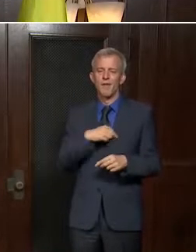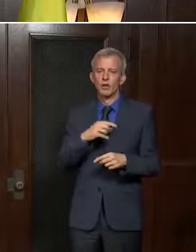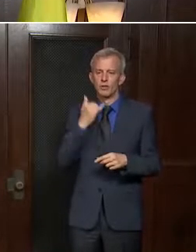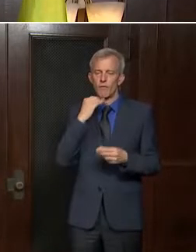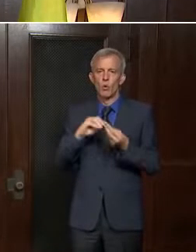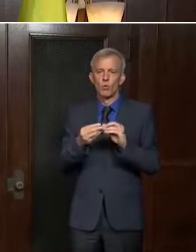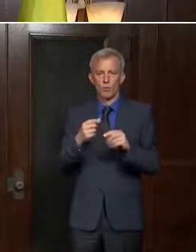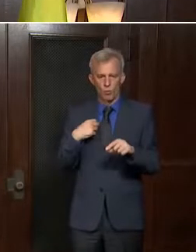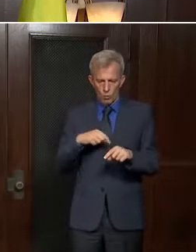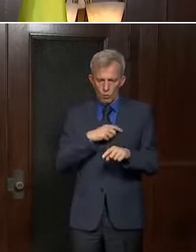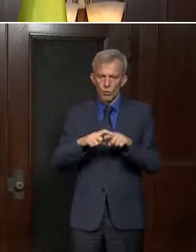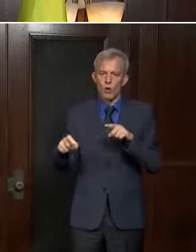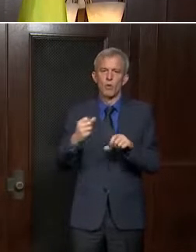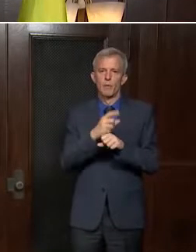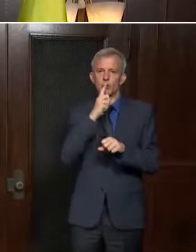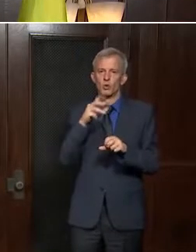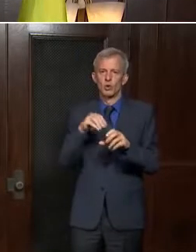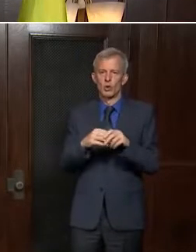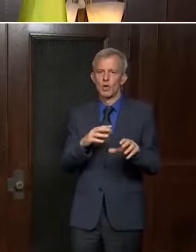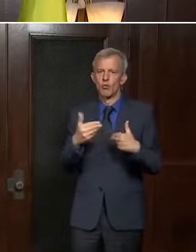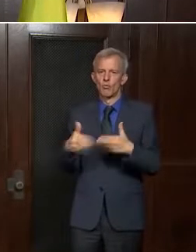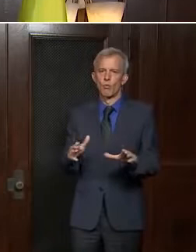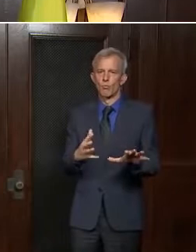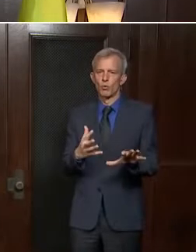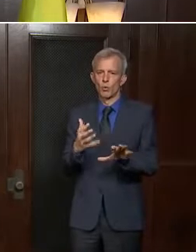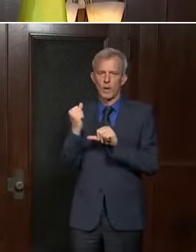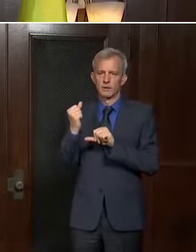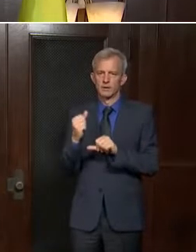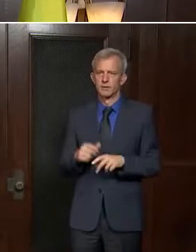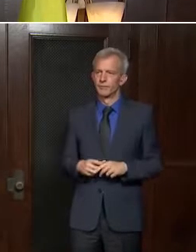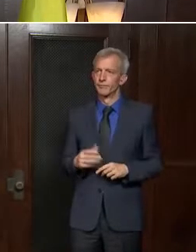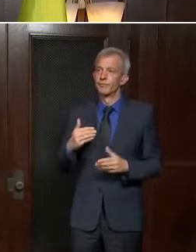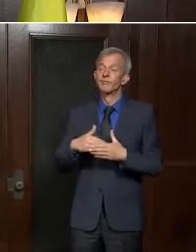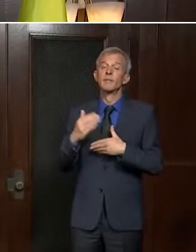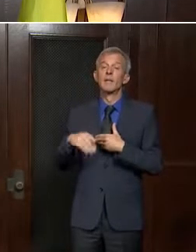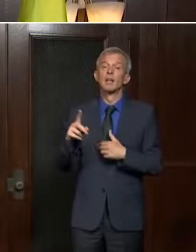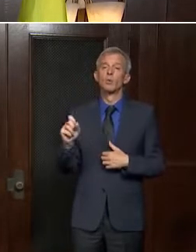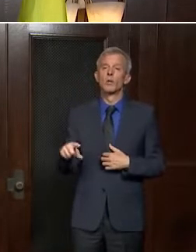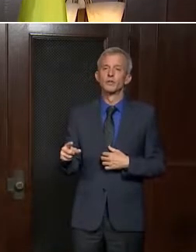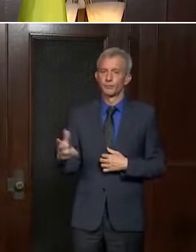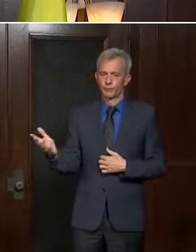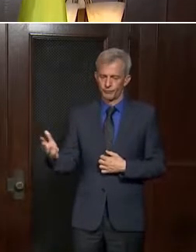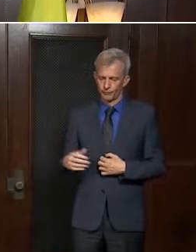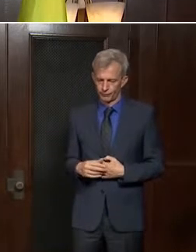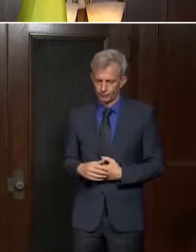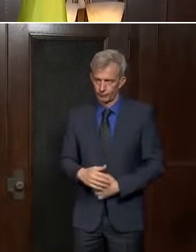quick. Thanks for that, appreciate it. Great. Next question.